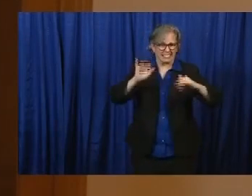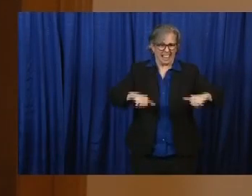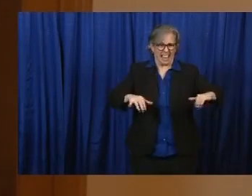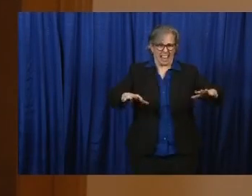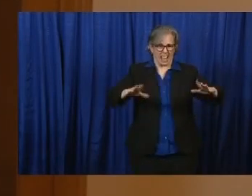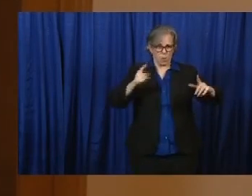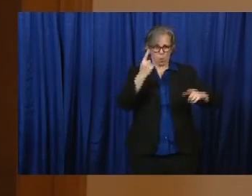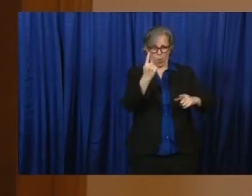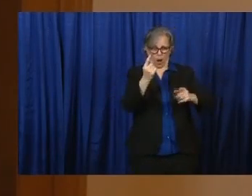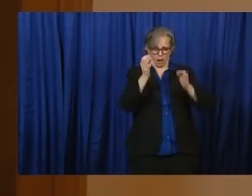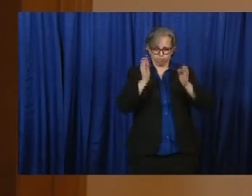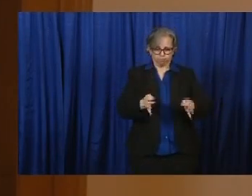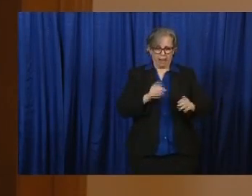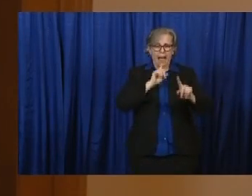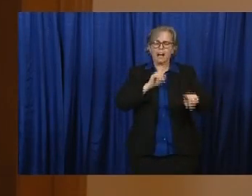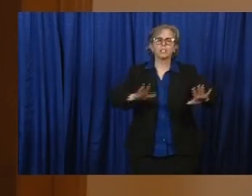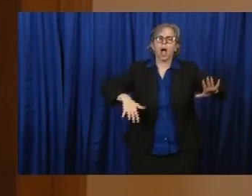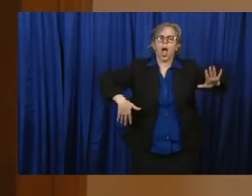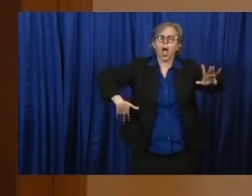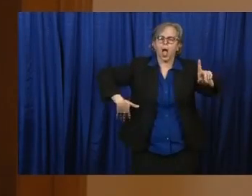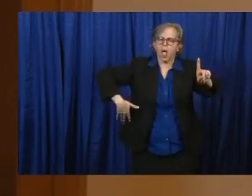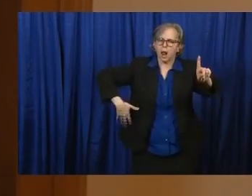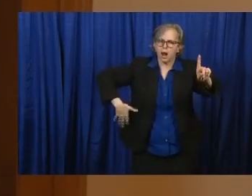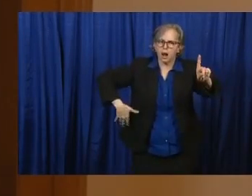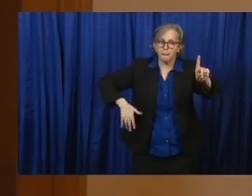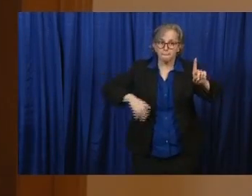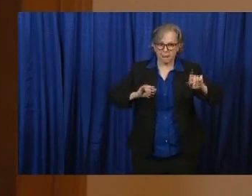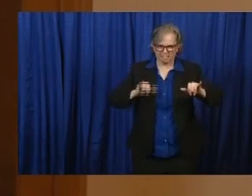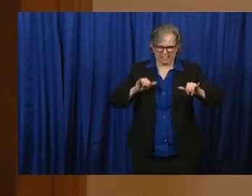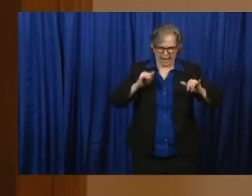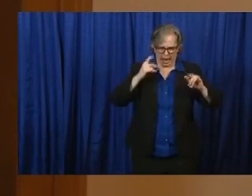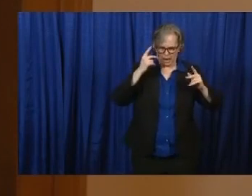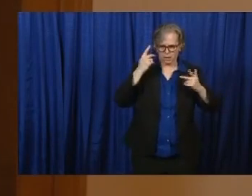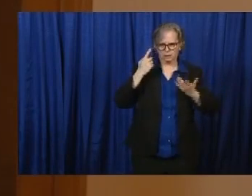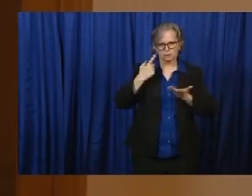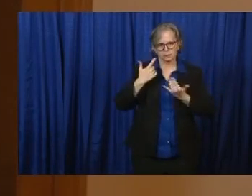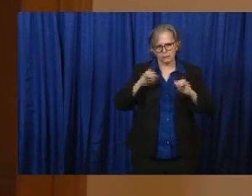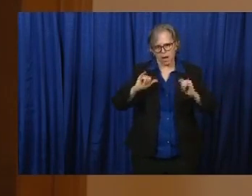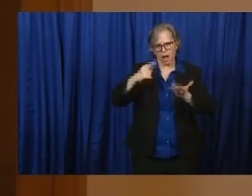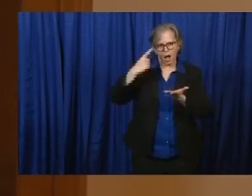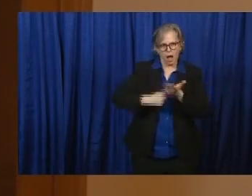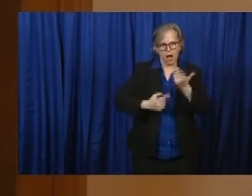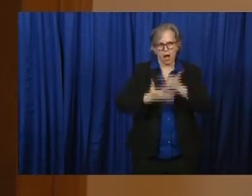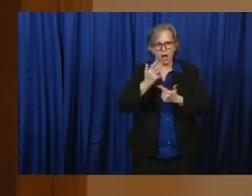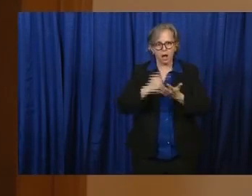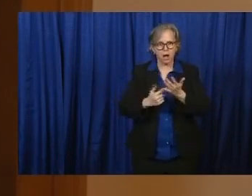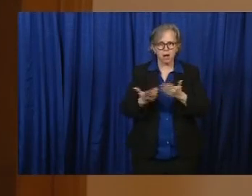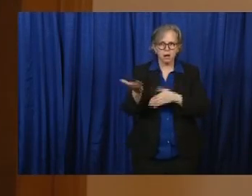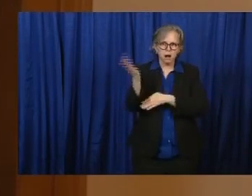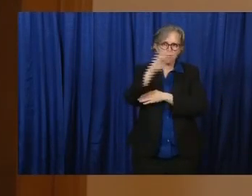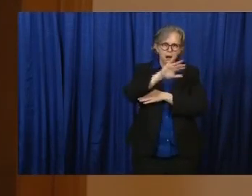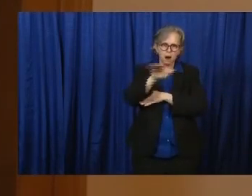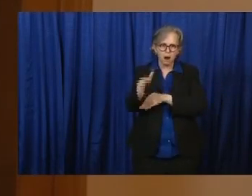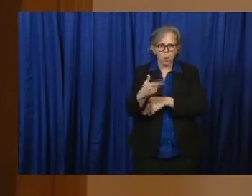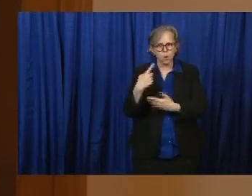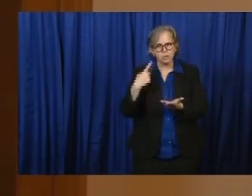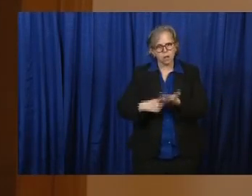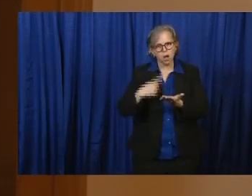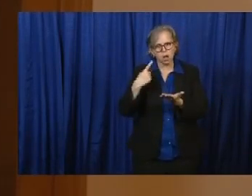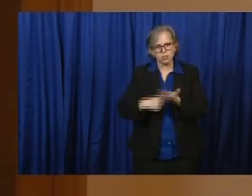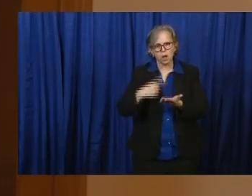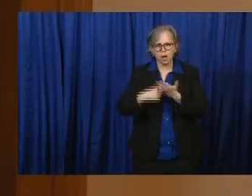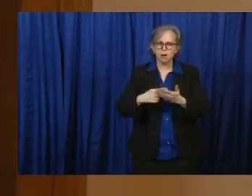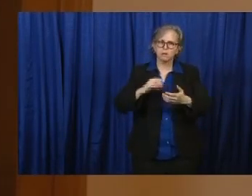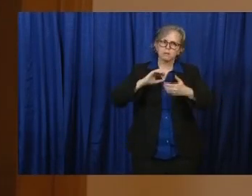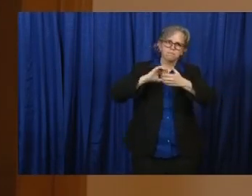is what we're working on 24/7, is sort of how we maximize these. And we're working closely with our civic leaders. We're